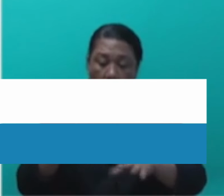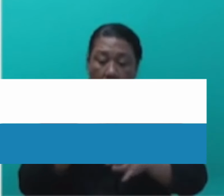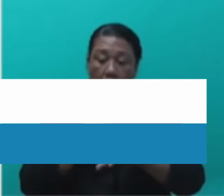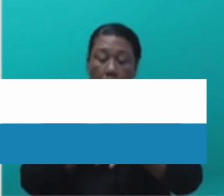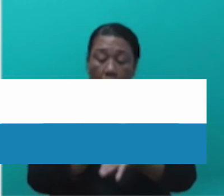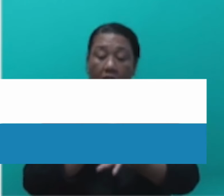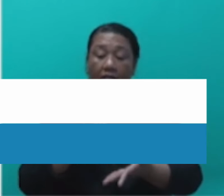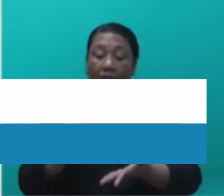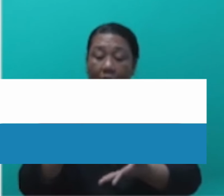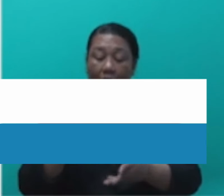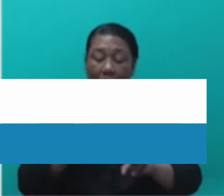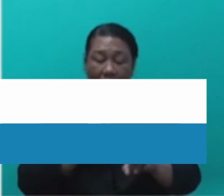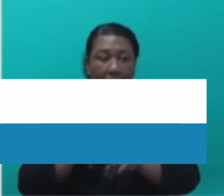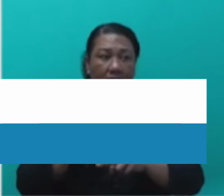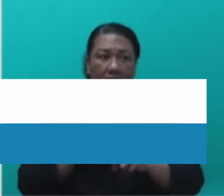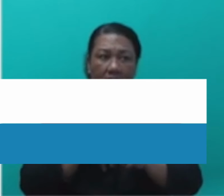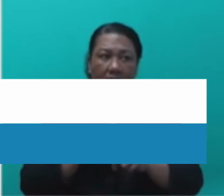official